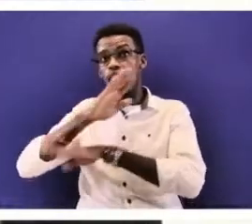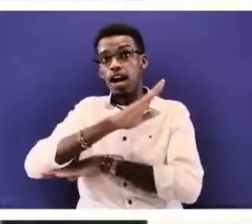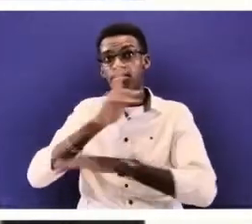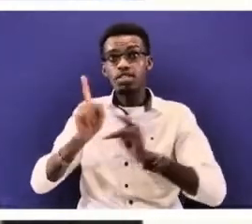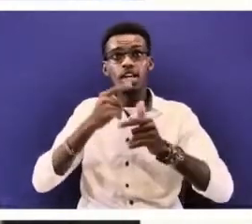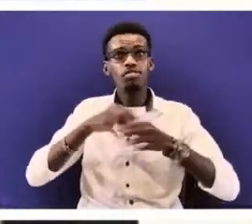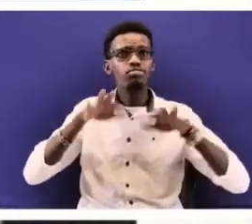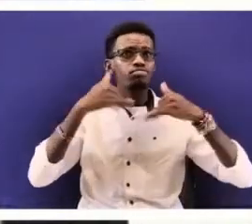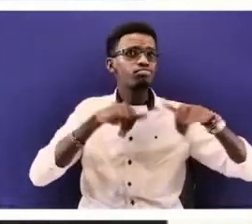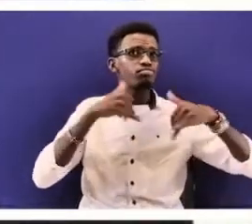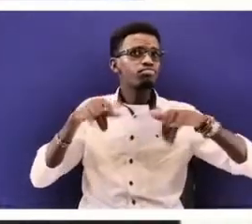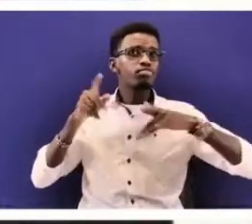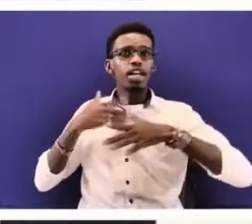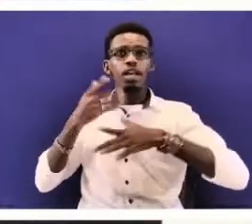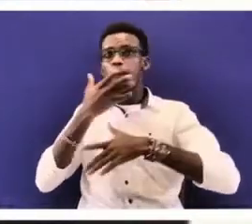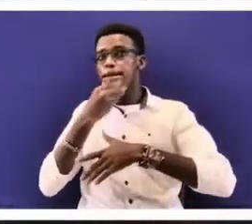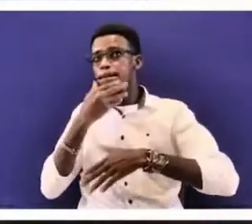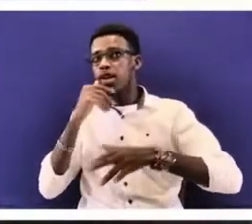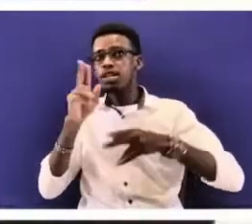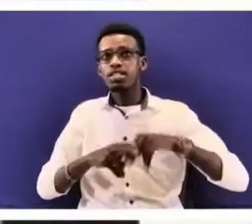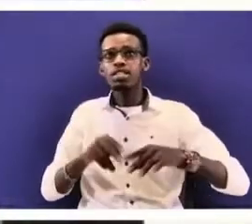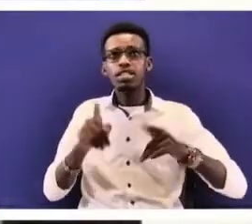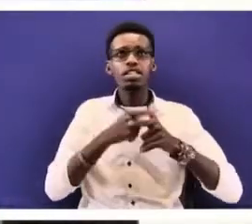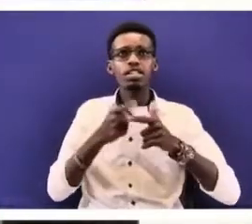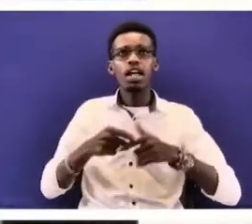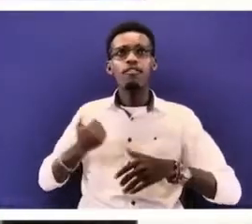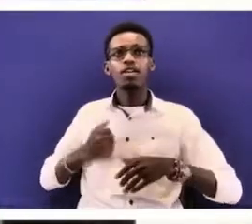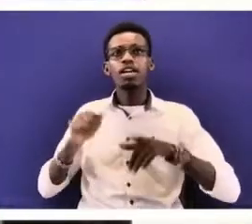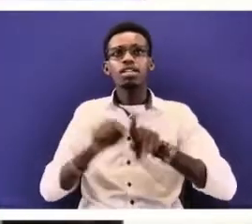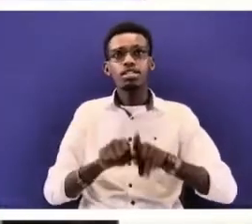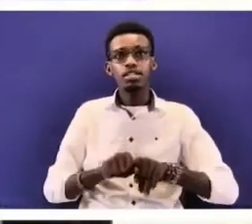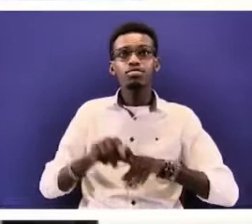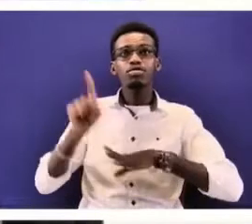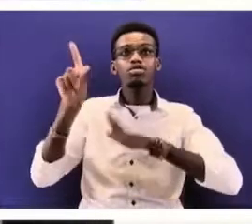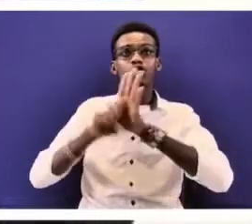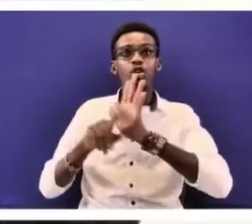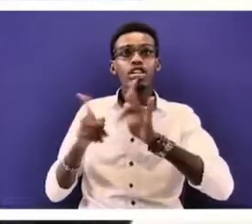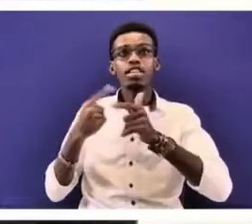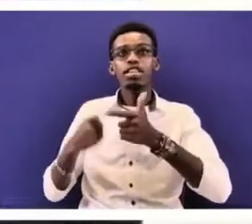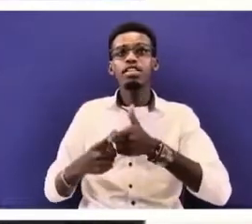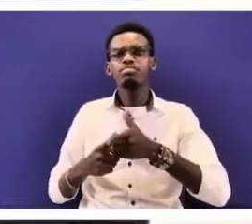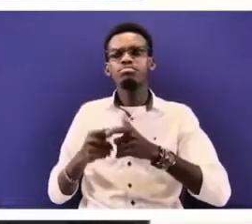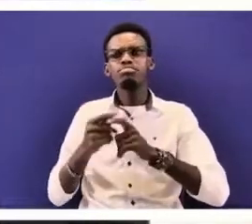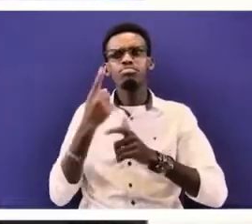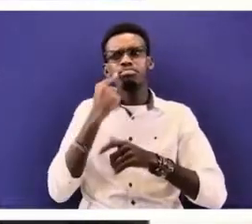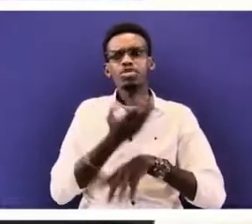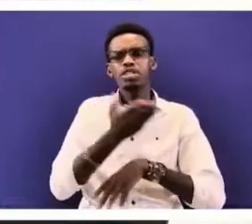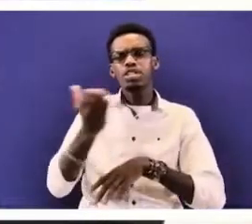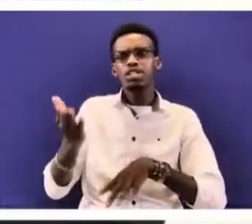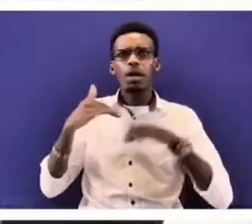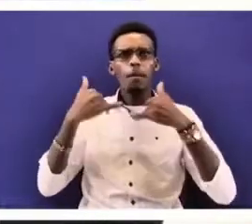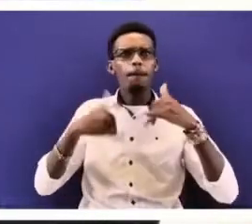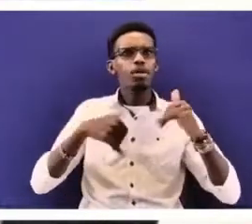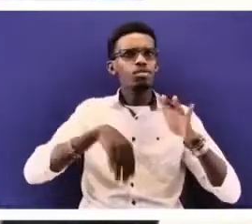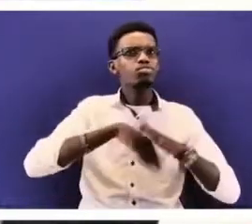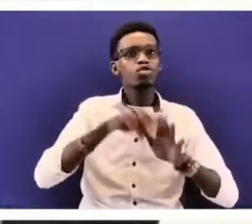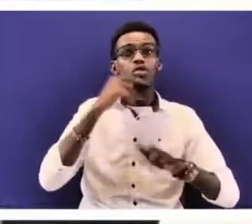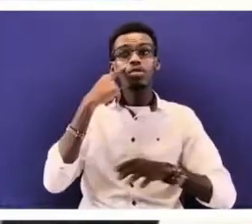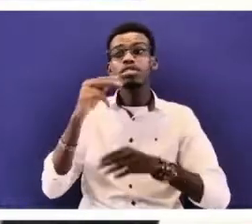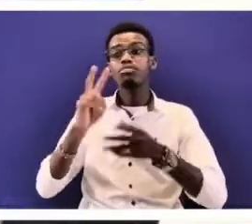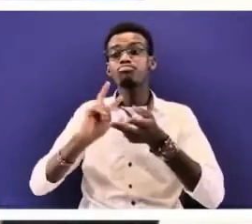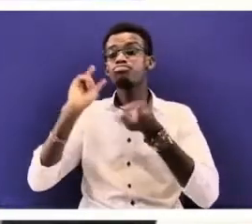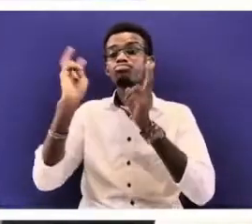was playing, and my husband was sitting there, and we'd have my sister-in-law there, and we watched them not even look at each